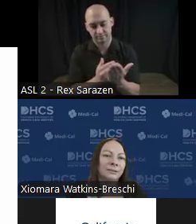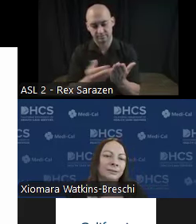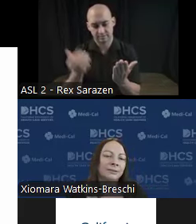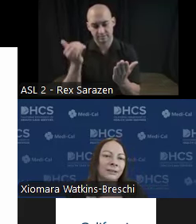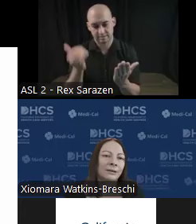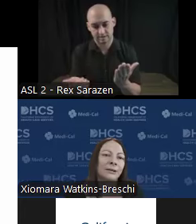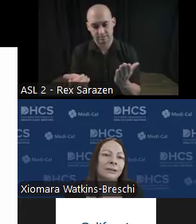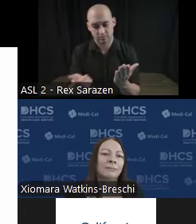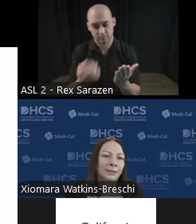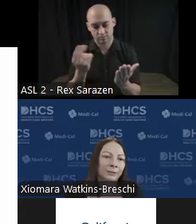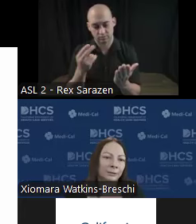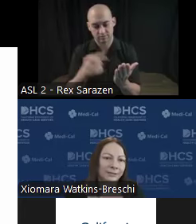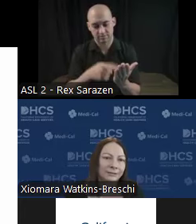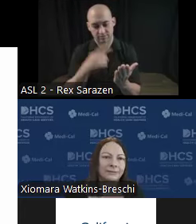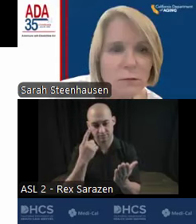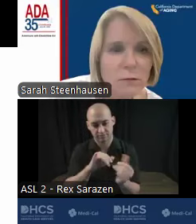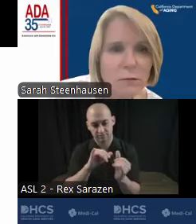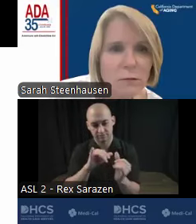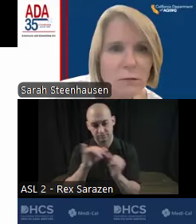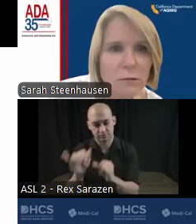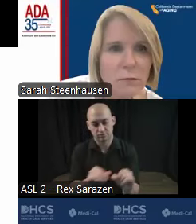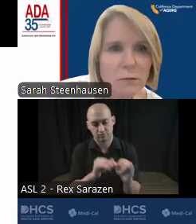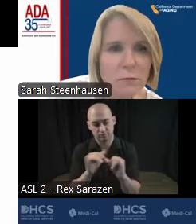to individuals that are on the regular wait list.